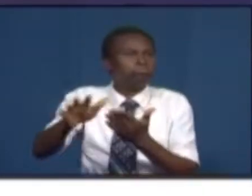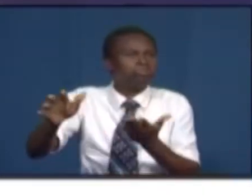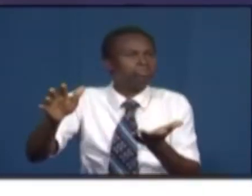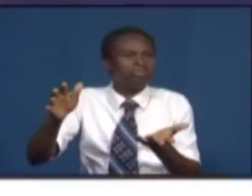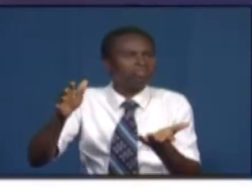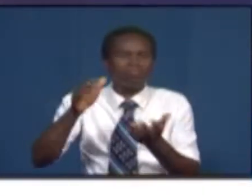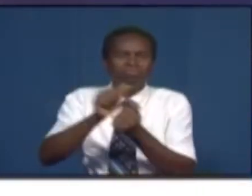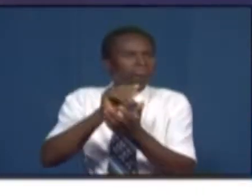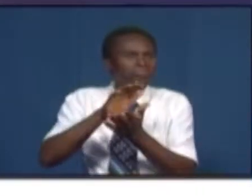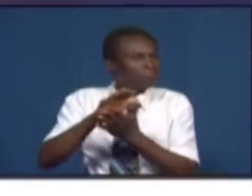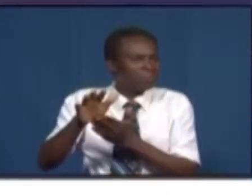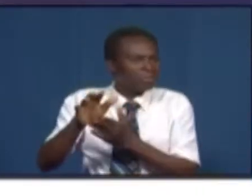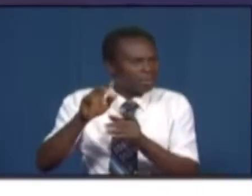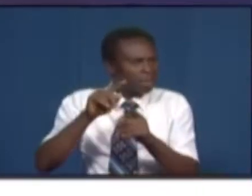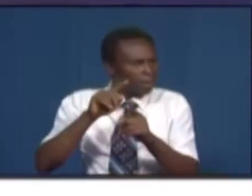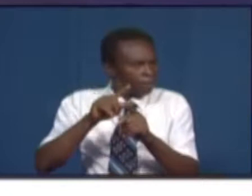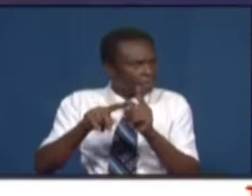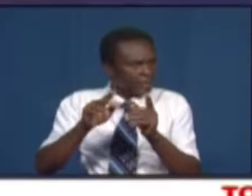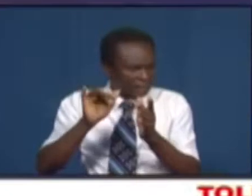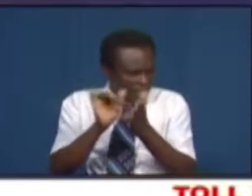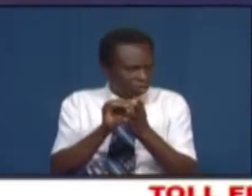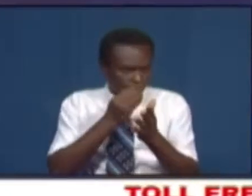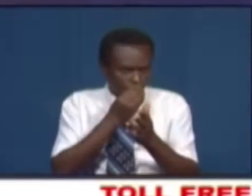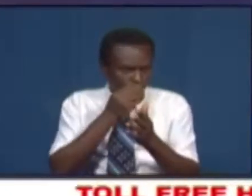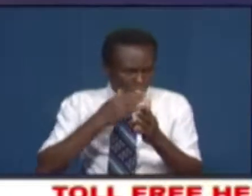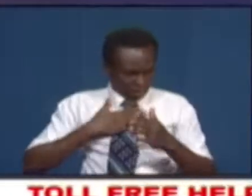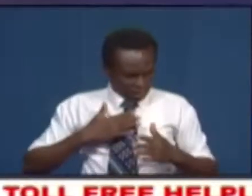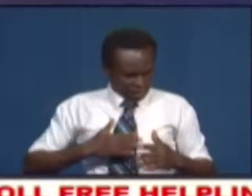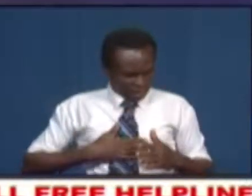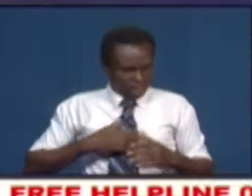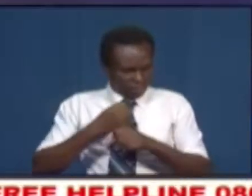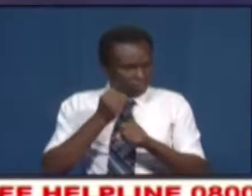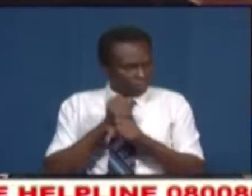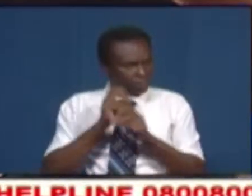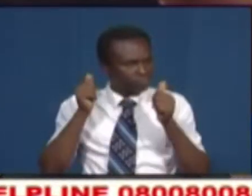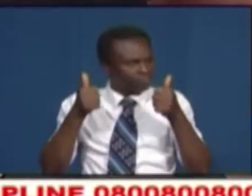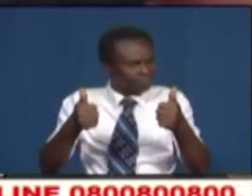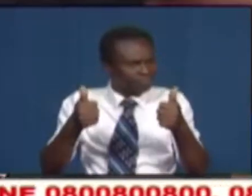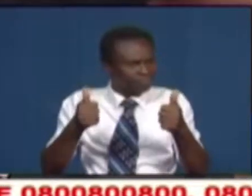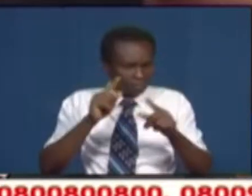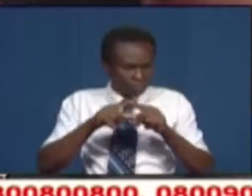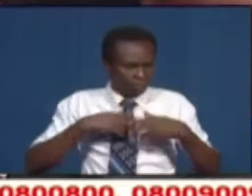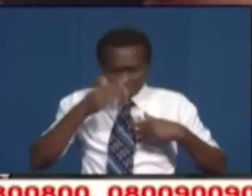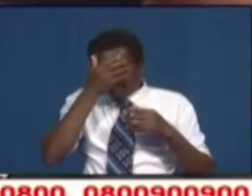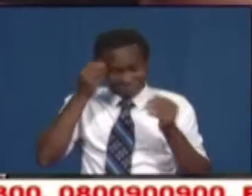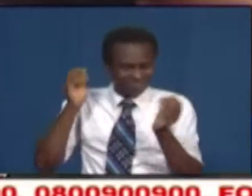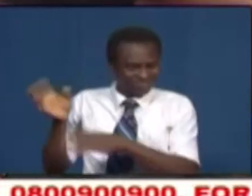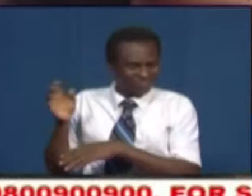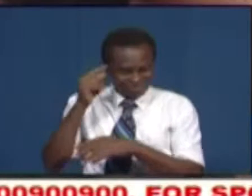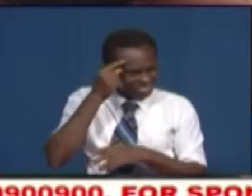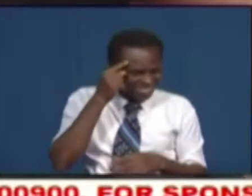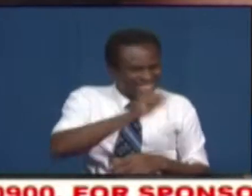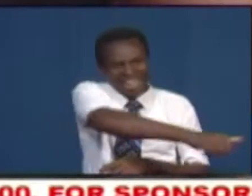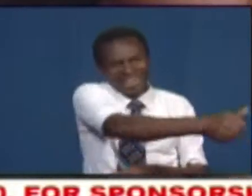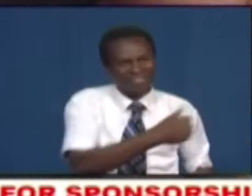for us to eat and grow, and actually even grow out of it? See, so eating habits have become a problem